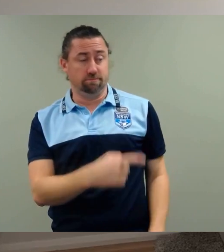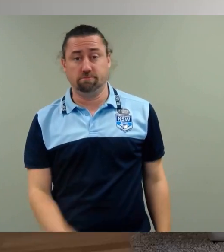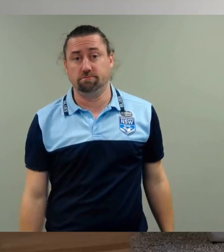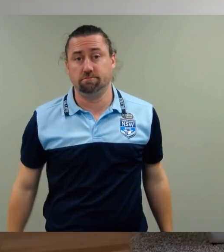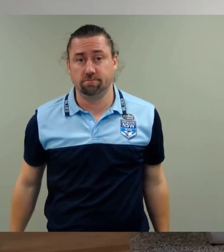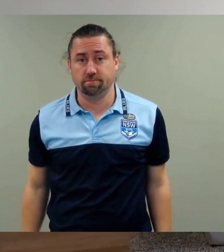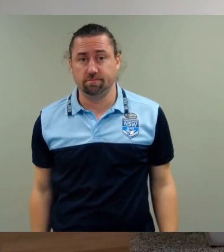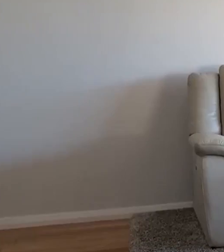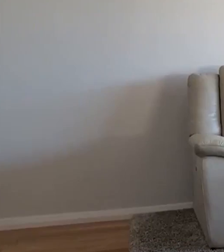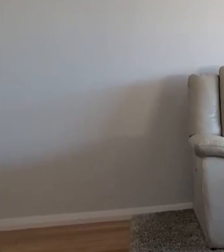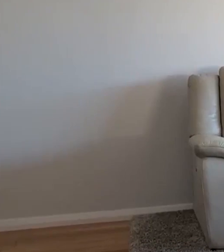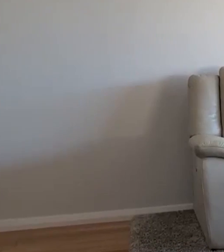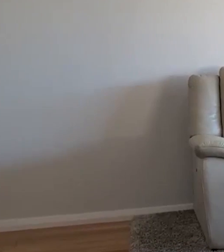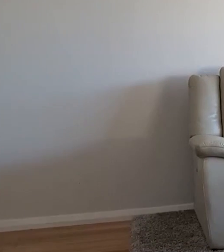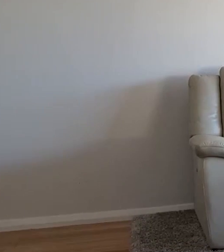times.